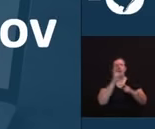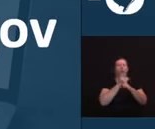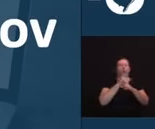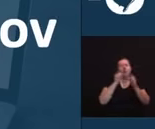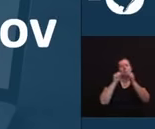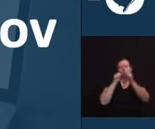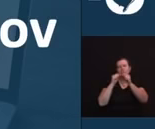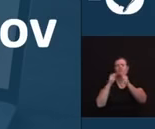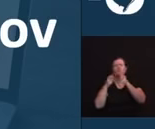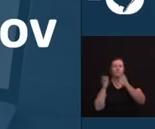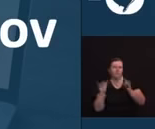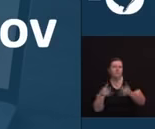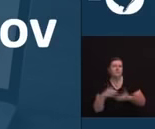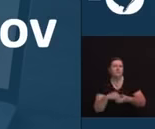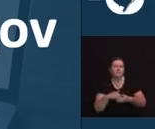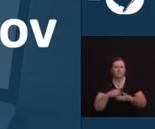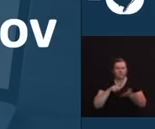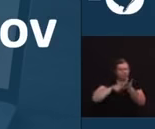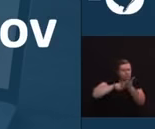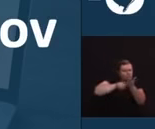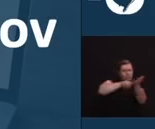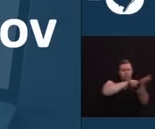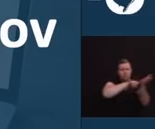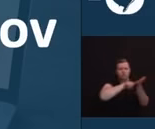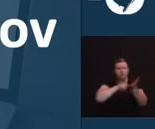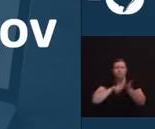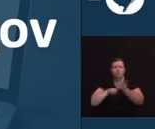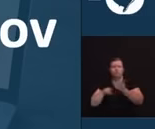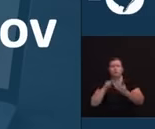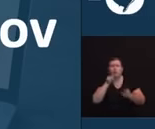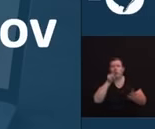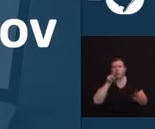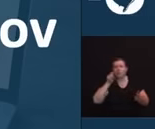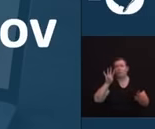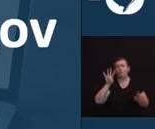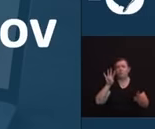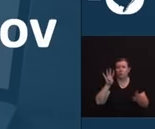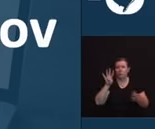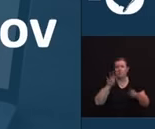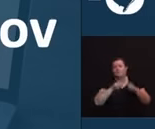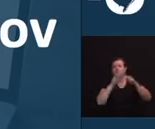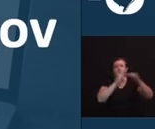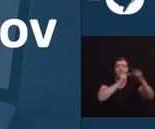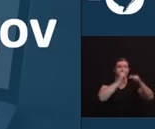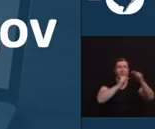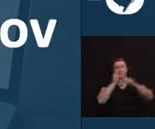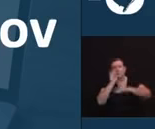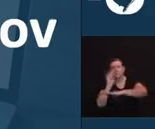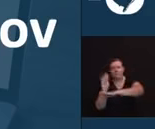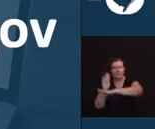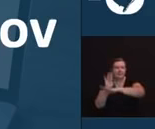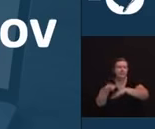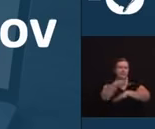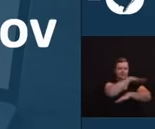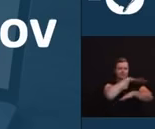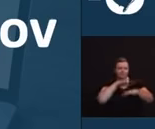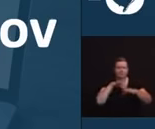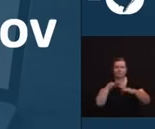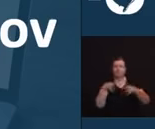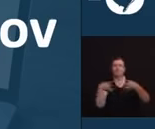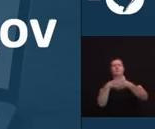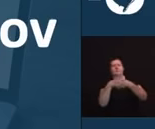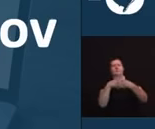got 104 establishments in Camden, Essex, and Hudson counties, and they found 15 various executive